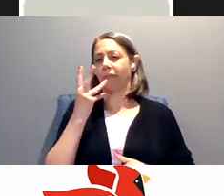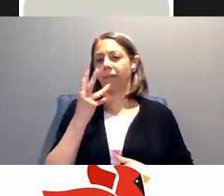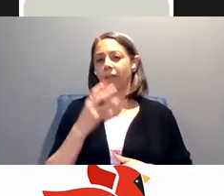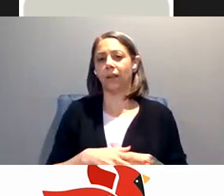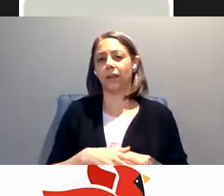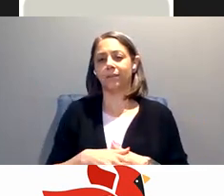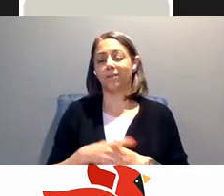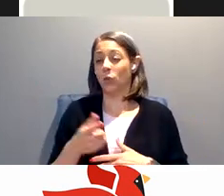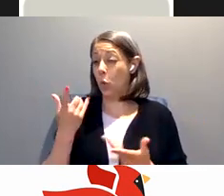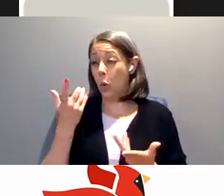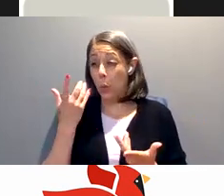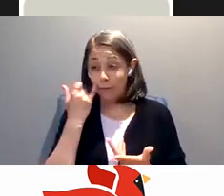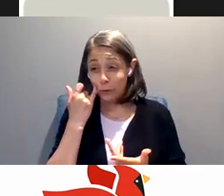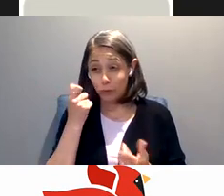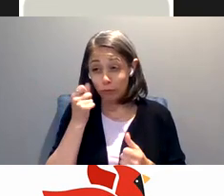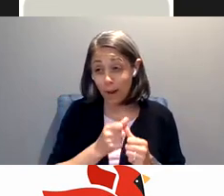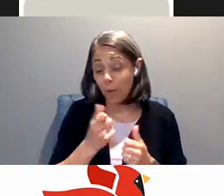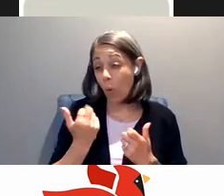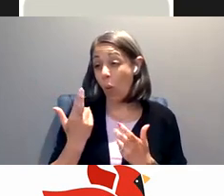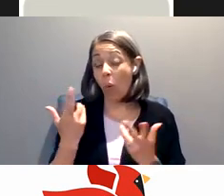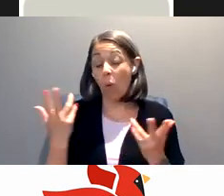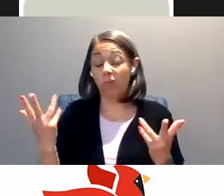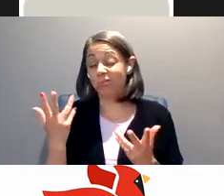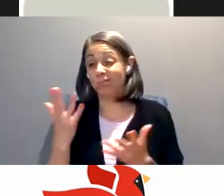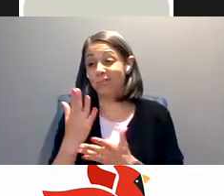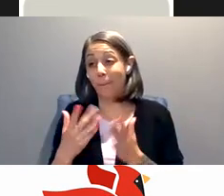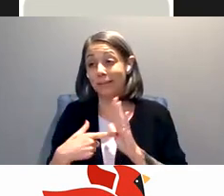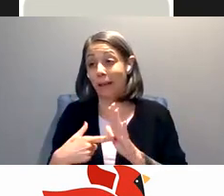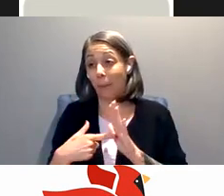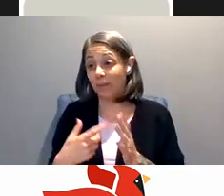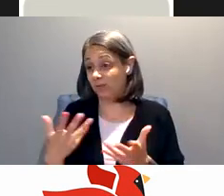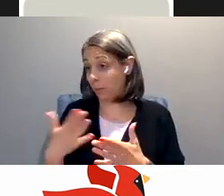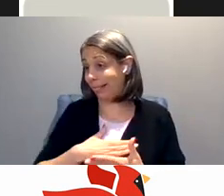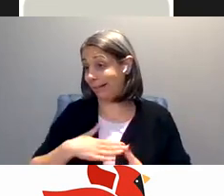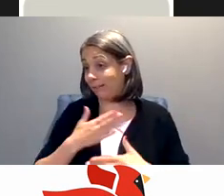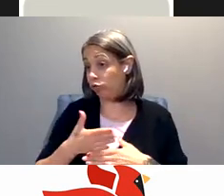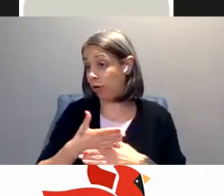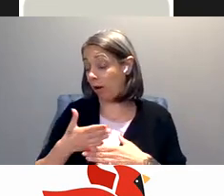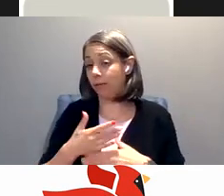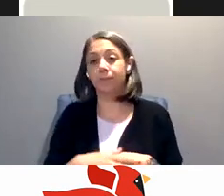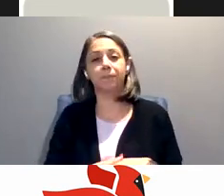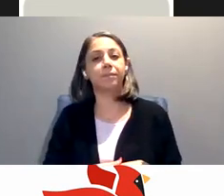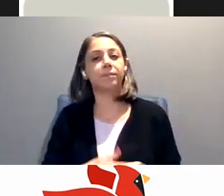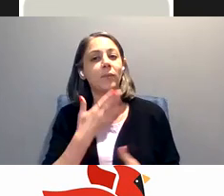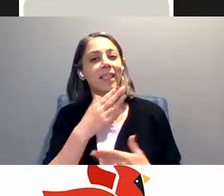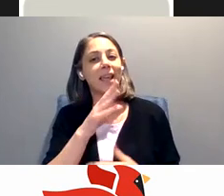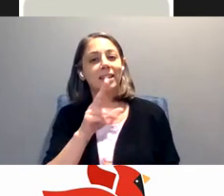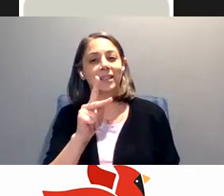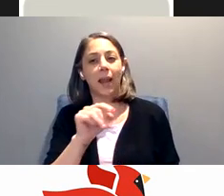have some here and there throughout time, maybe share a little bit about that. Well, thanks, Kimberly.